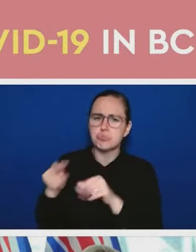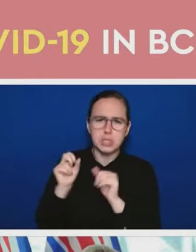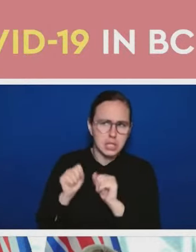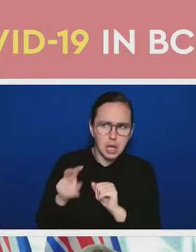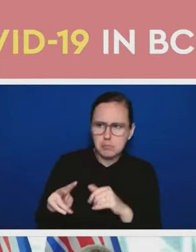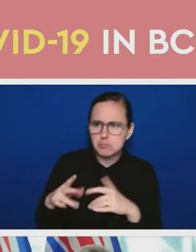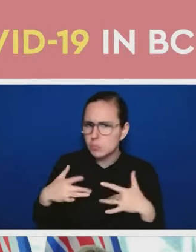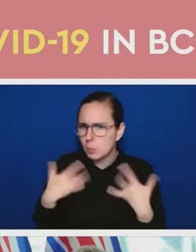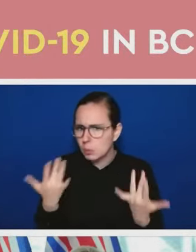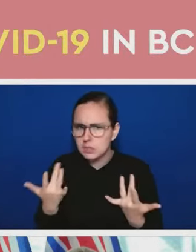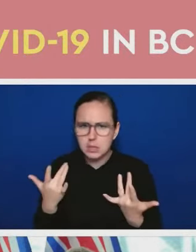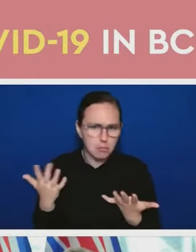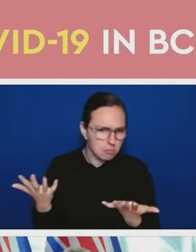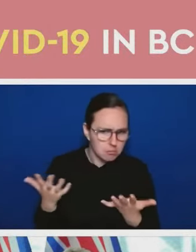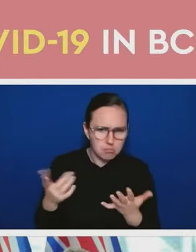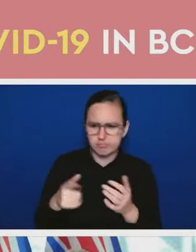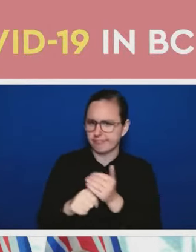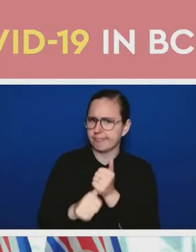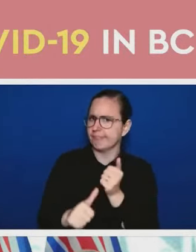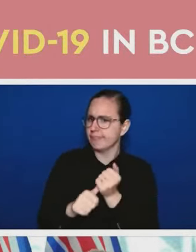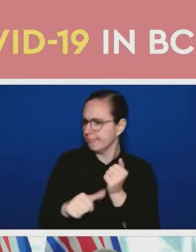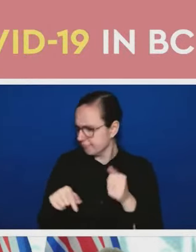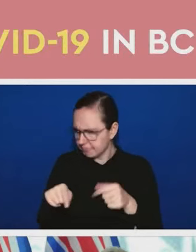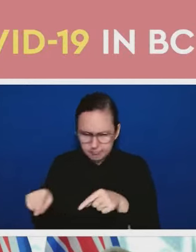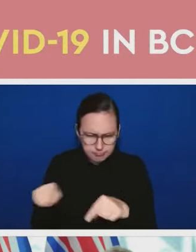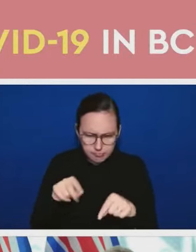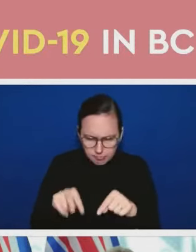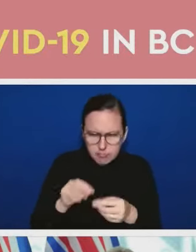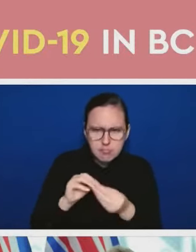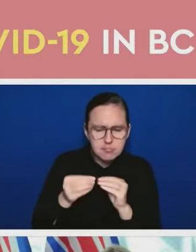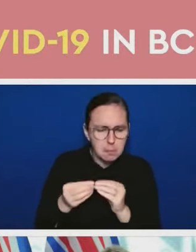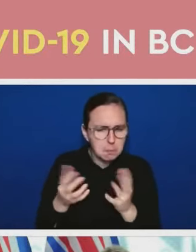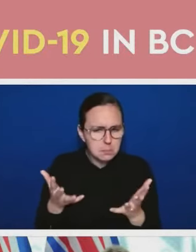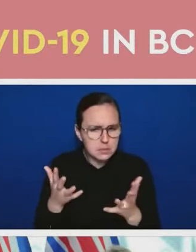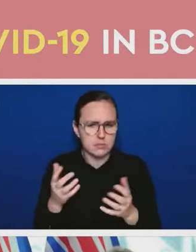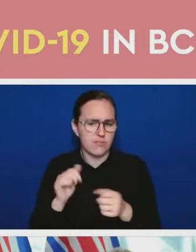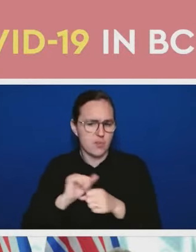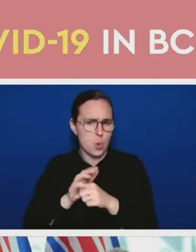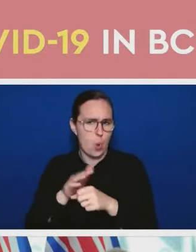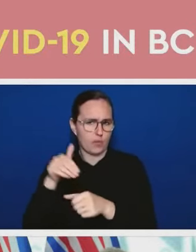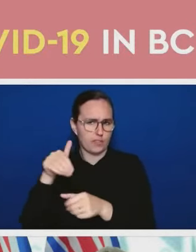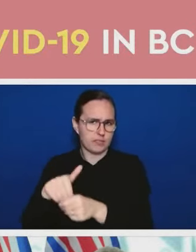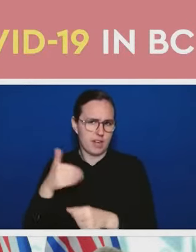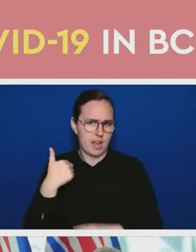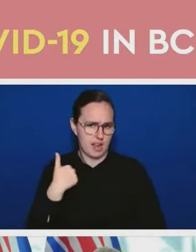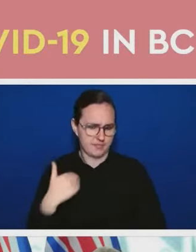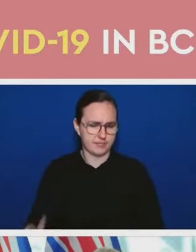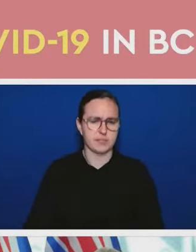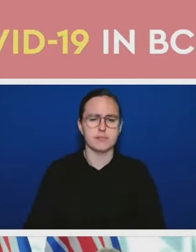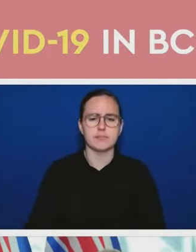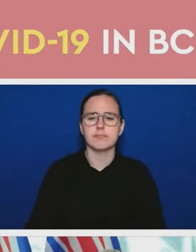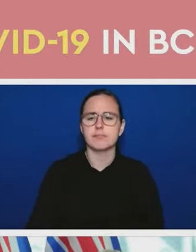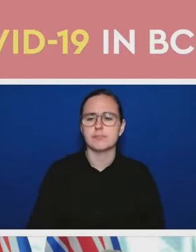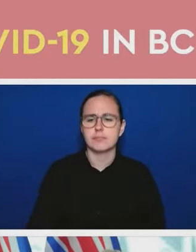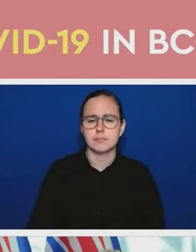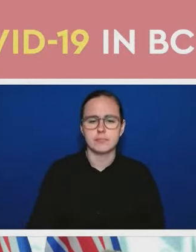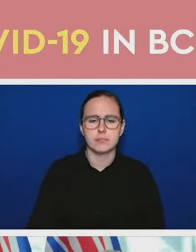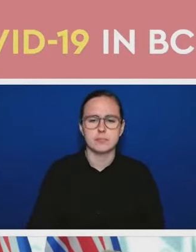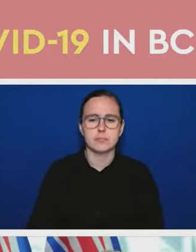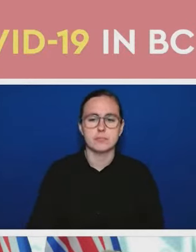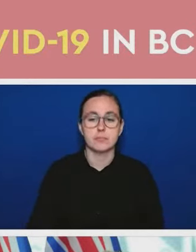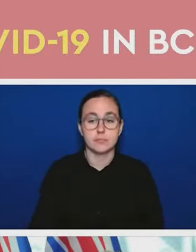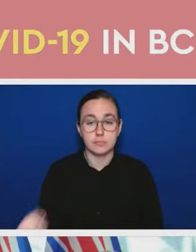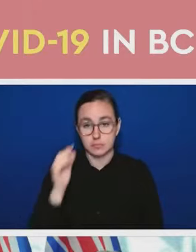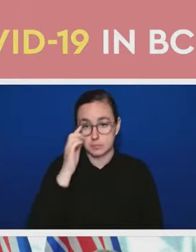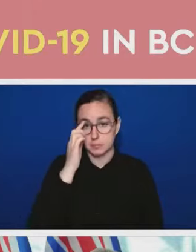I am going to put up this slide of the modeling and show where we are now on the trajectory. Last time we